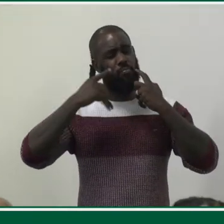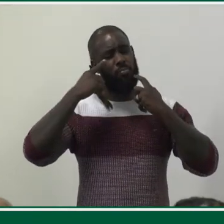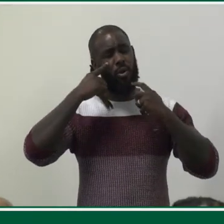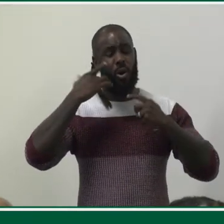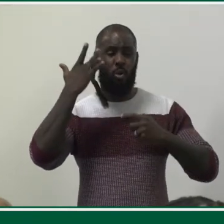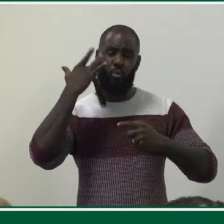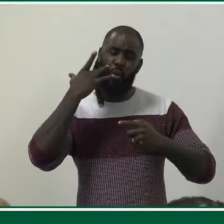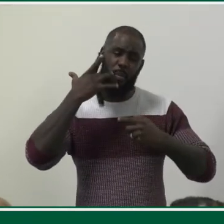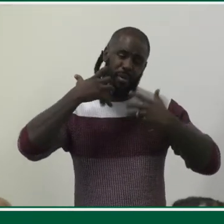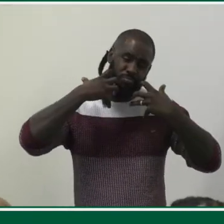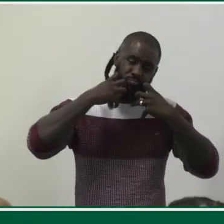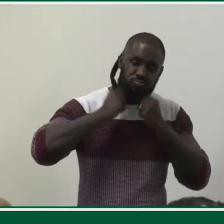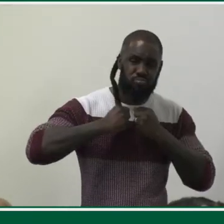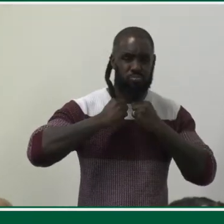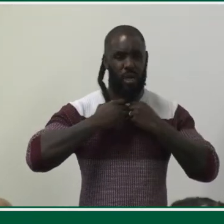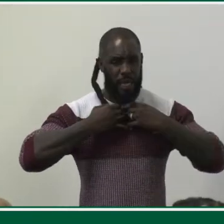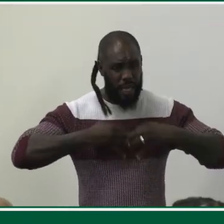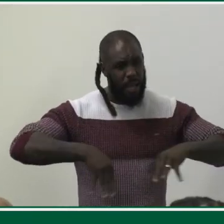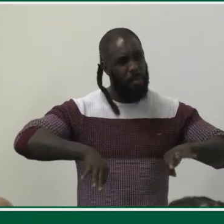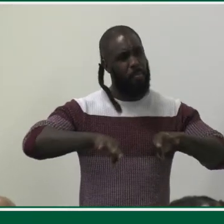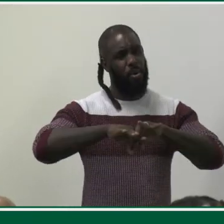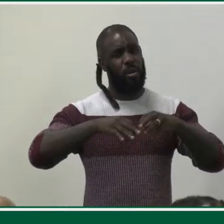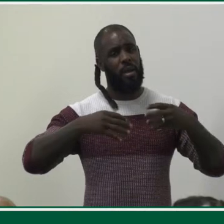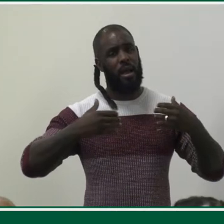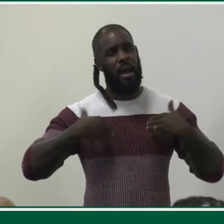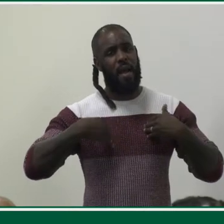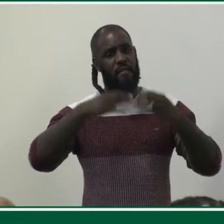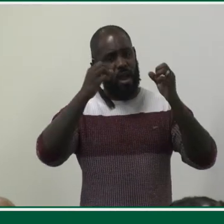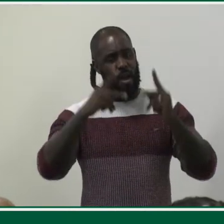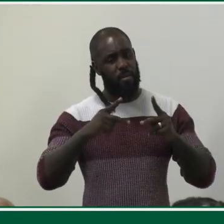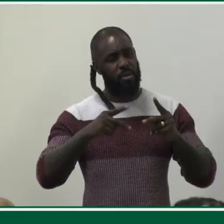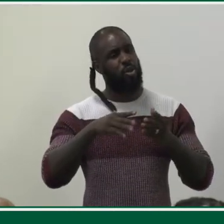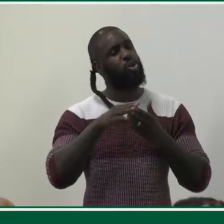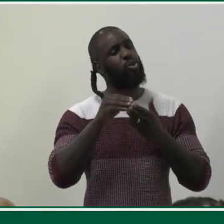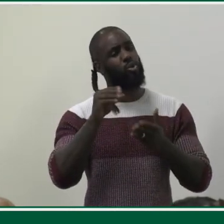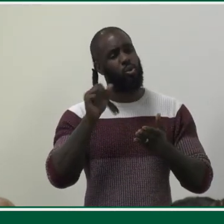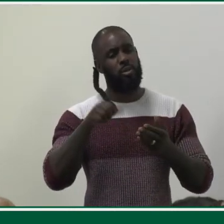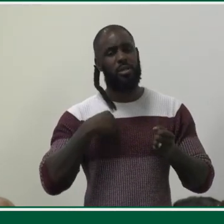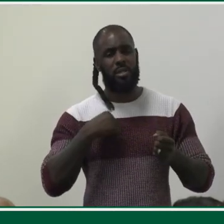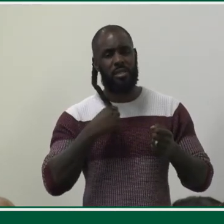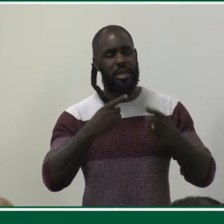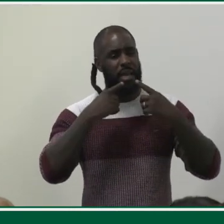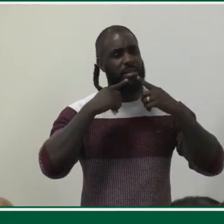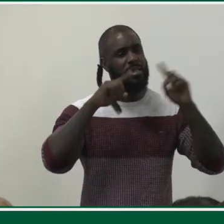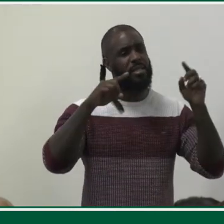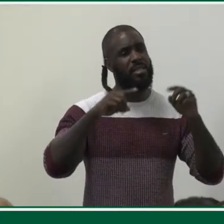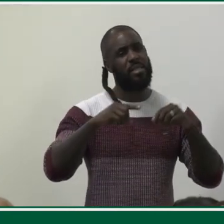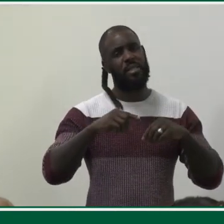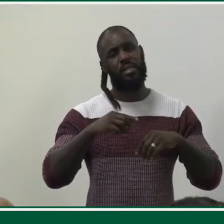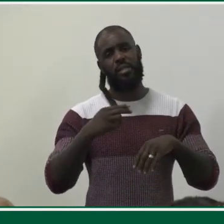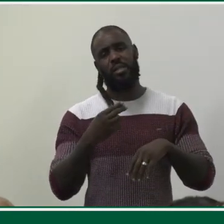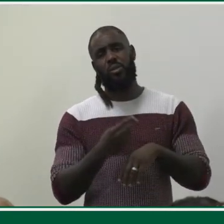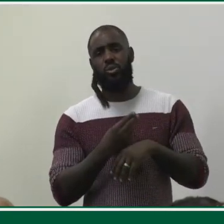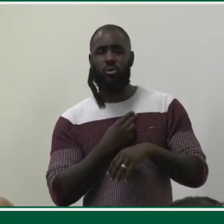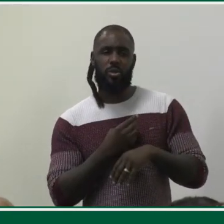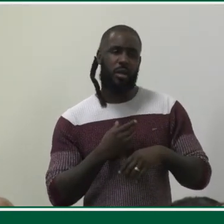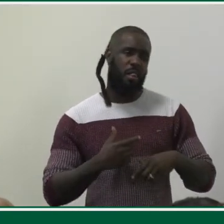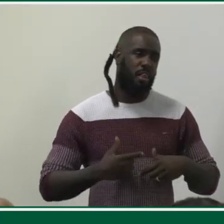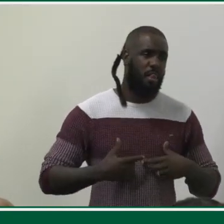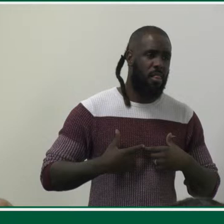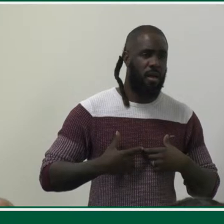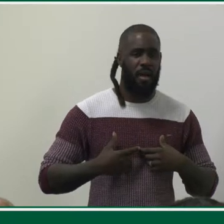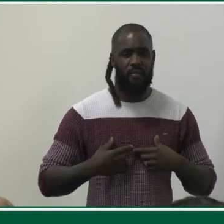much to her to have an opportunity where a student can thrive with Black history, life, and culture